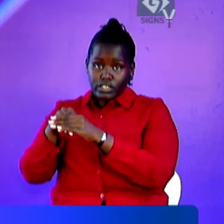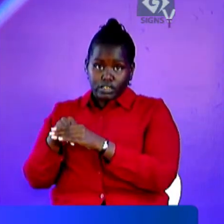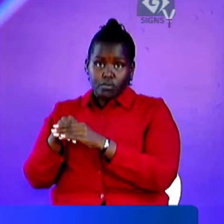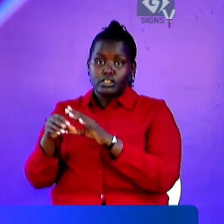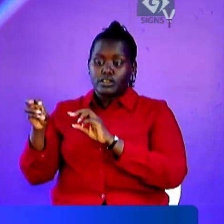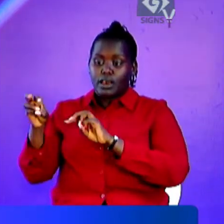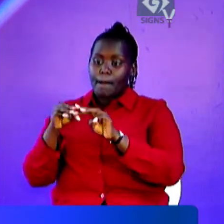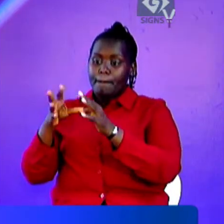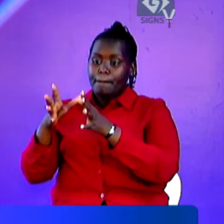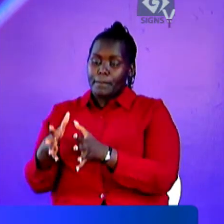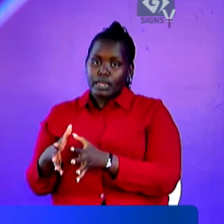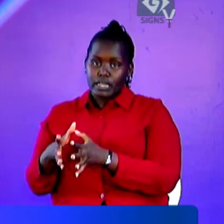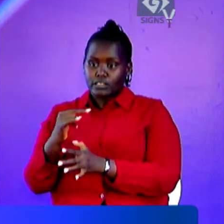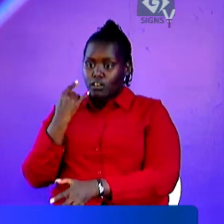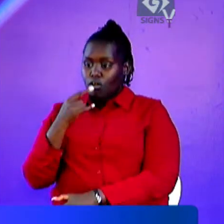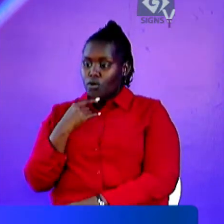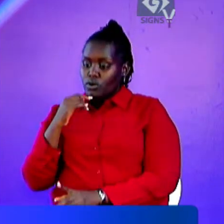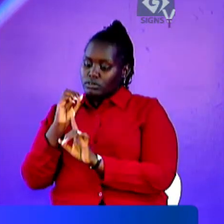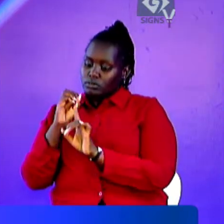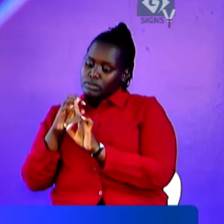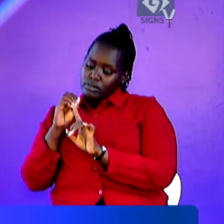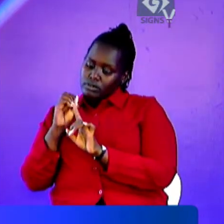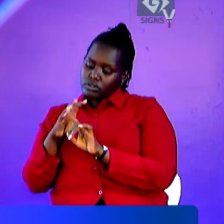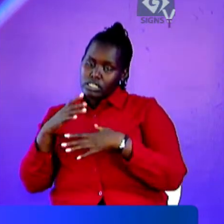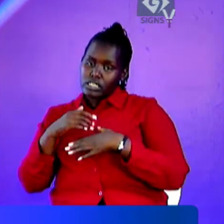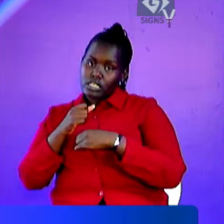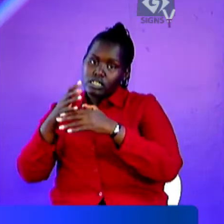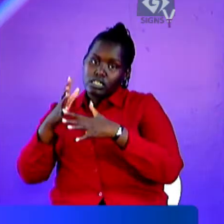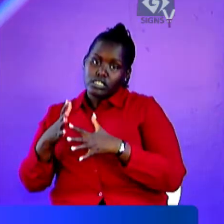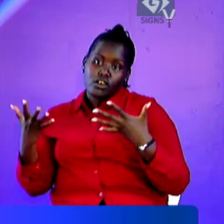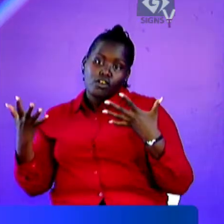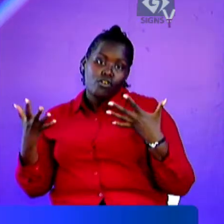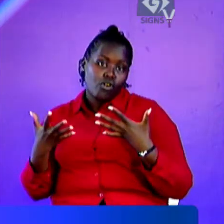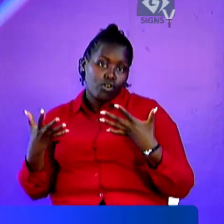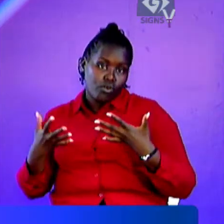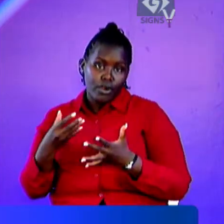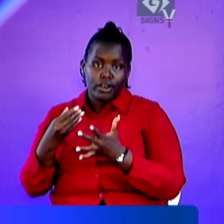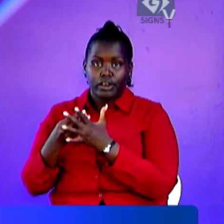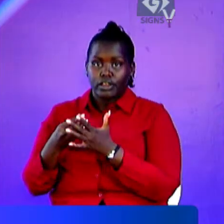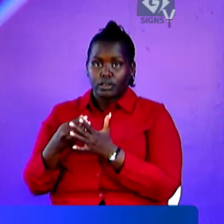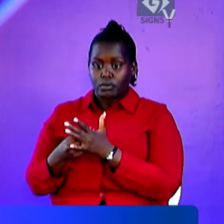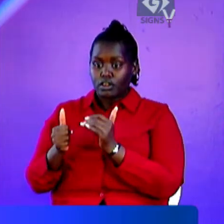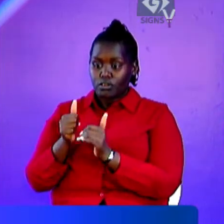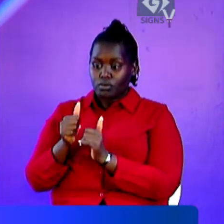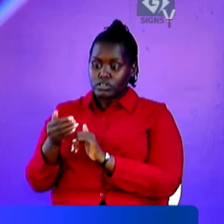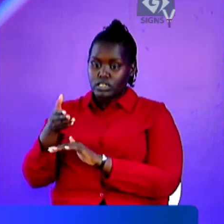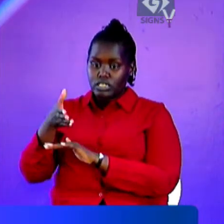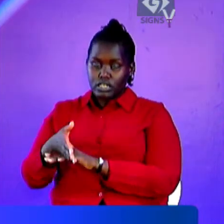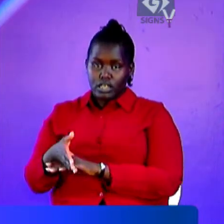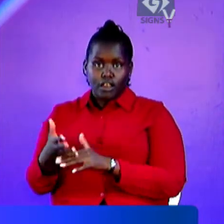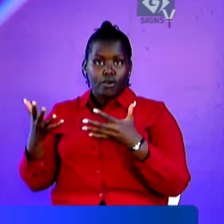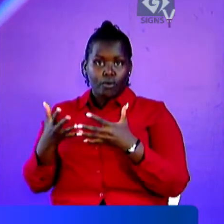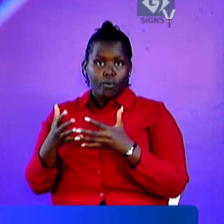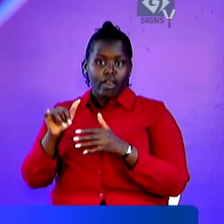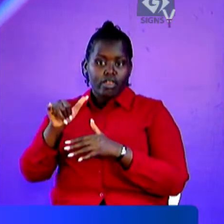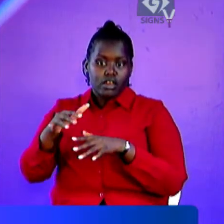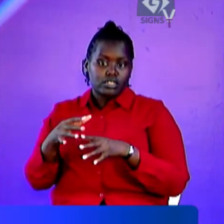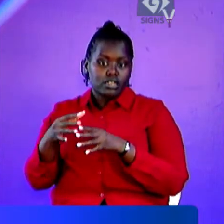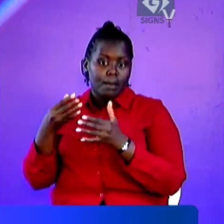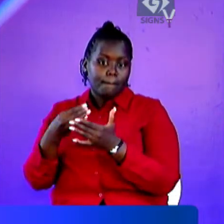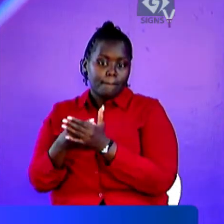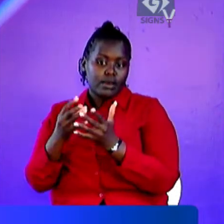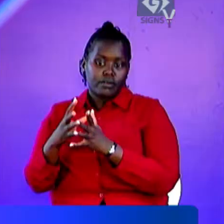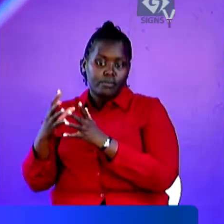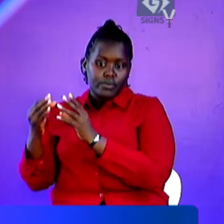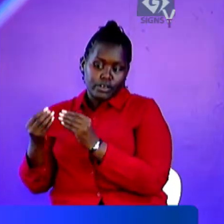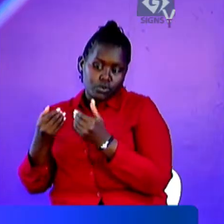manager who essentially advises the trustee on where the money that has been put into that trust, where that money should go. And because there's